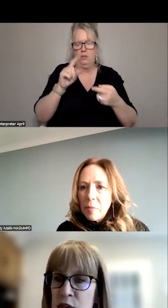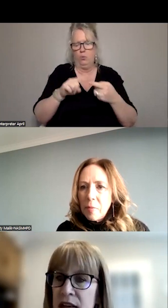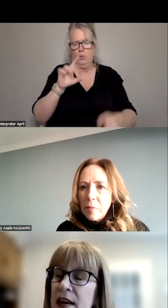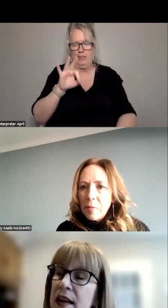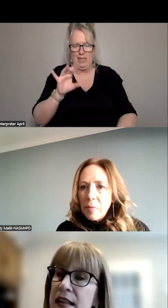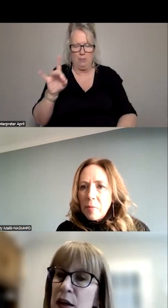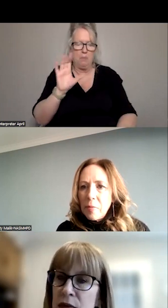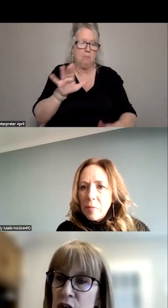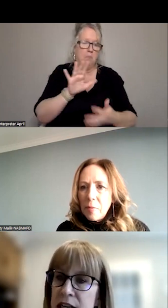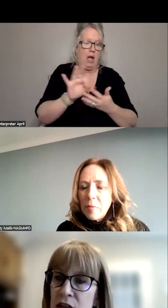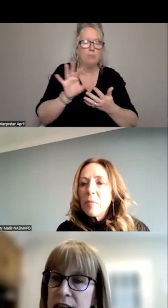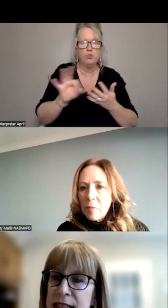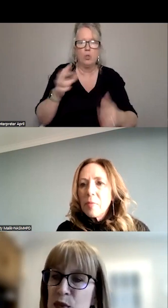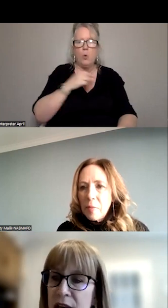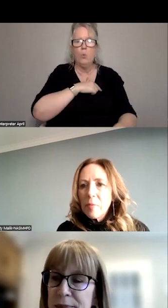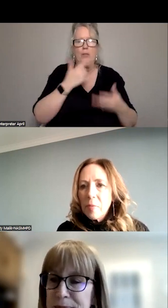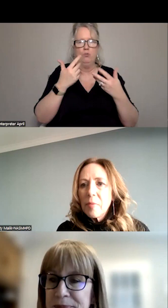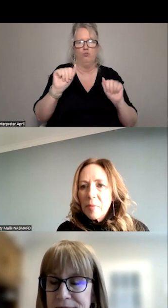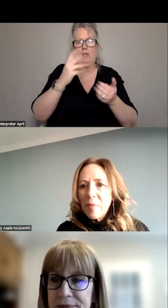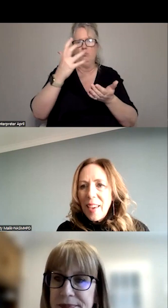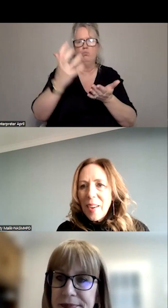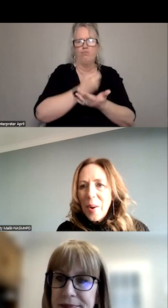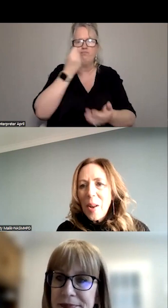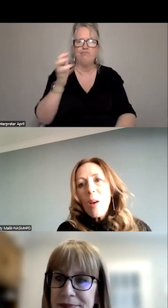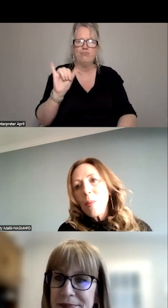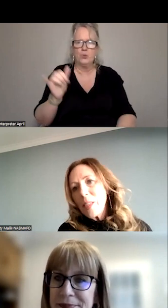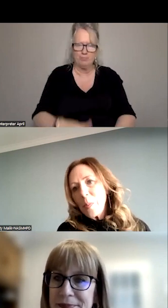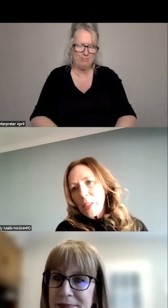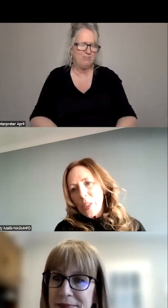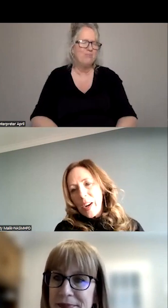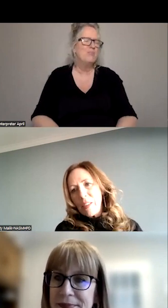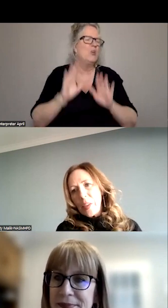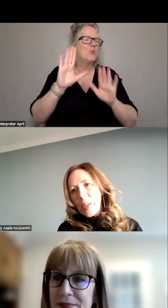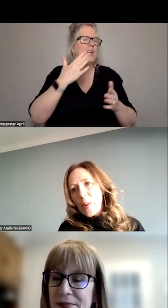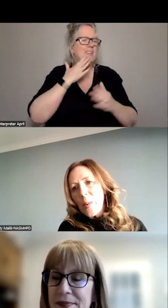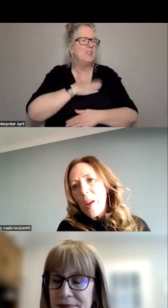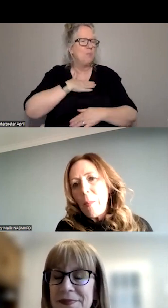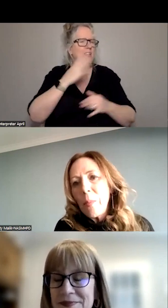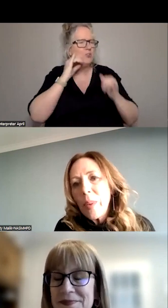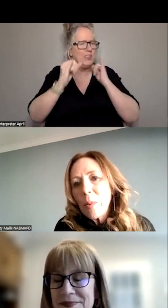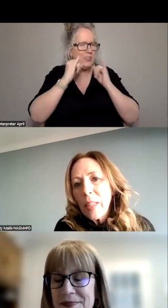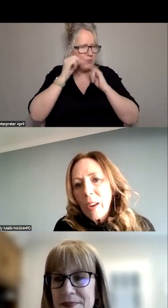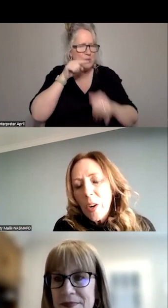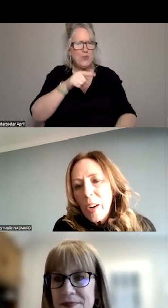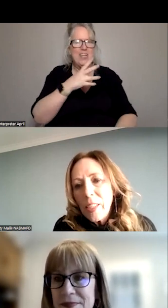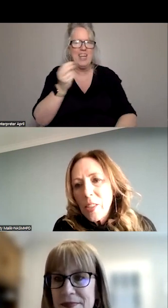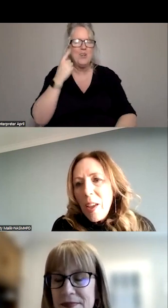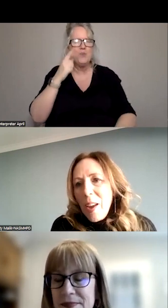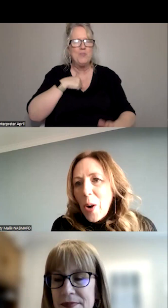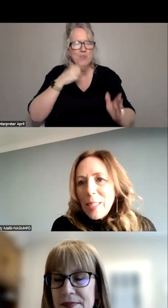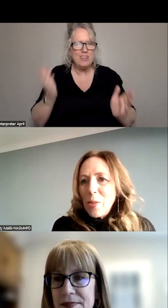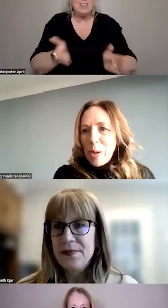an option that we've tried to utilize as well. Yeah, great. Well, it was such a pleasure interviewing you. And we really